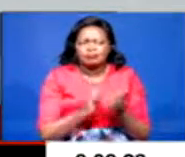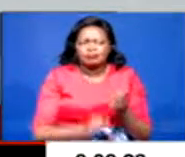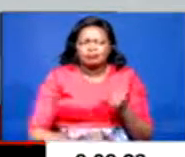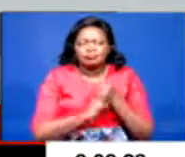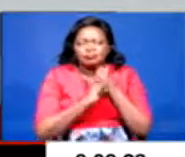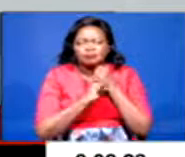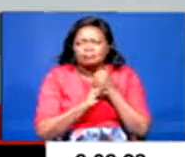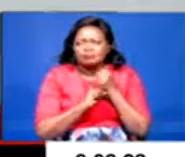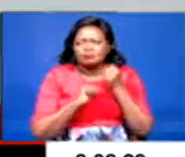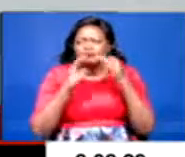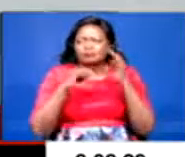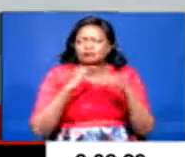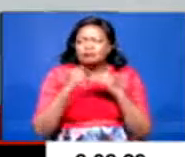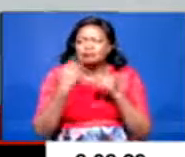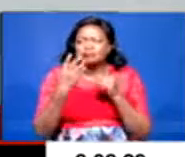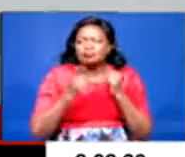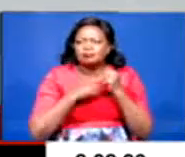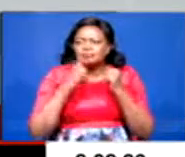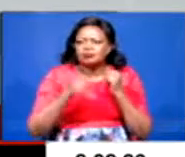the